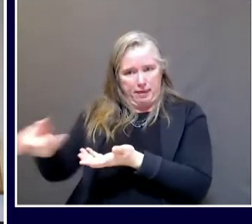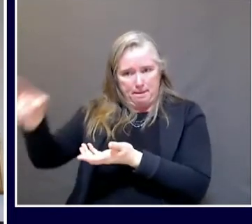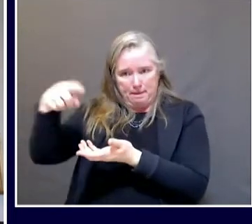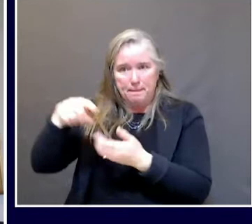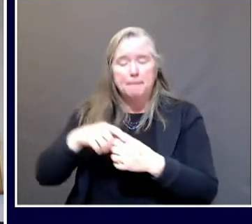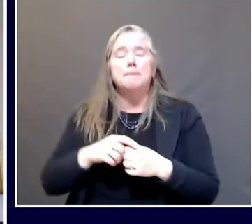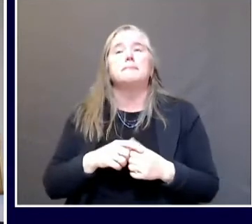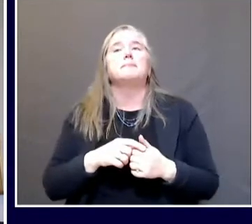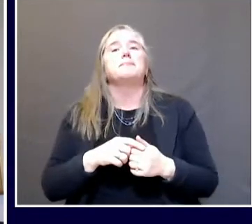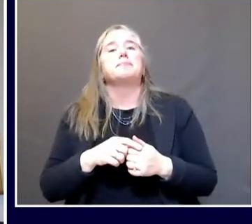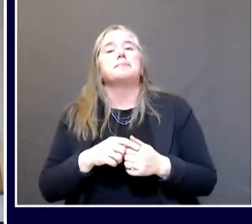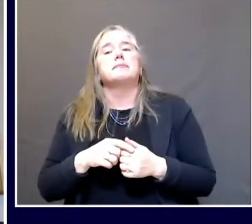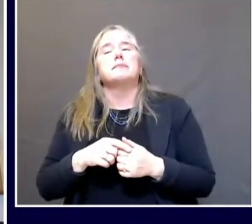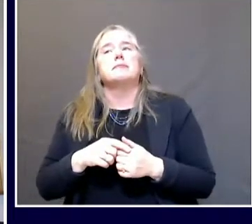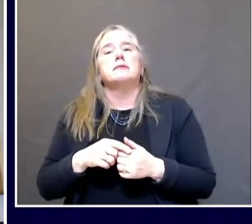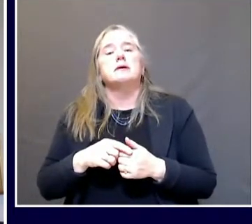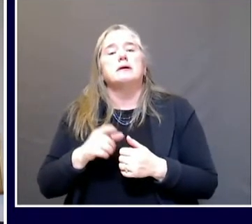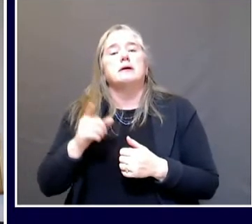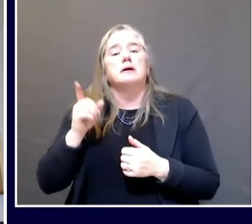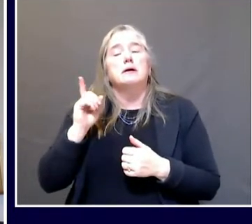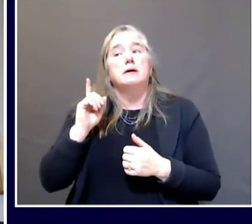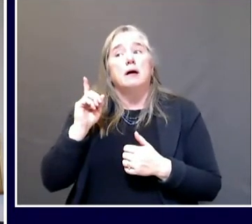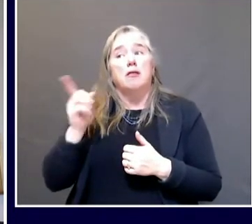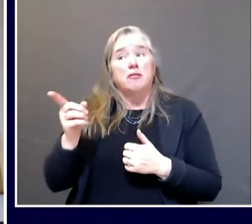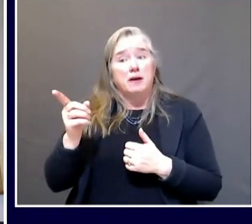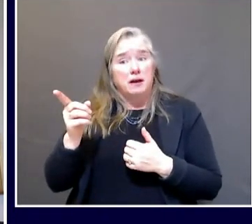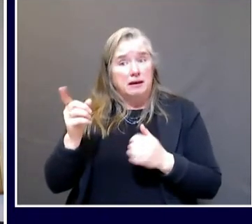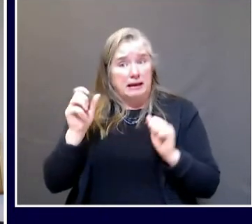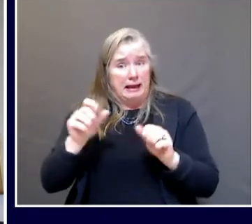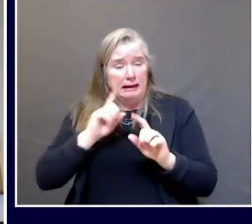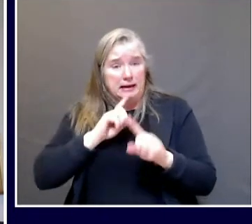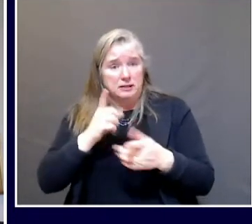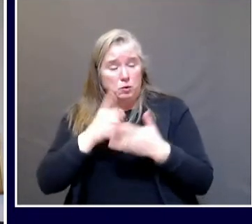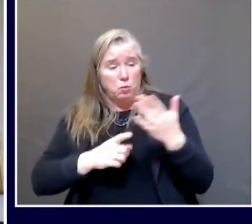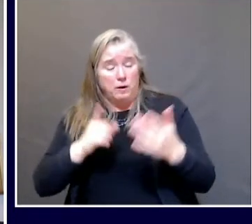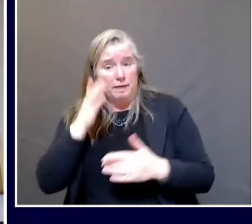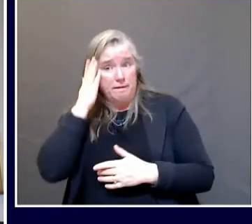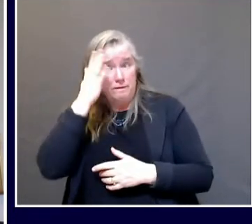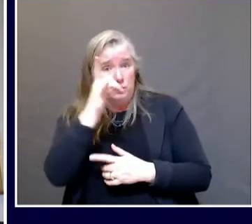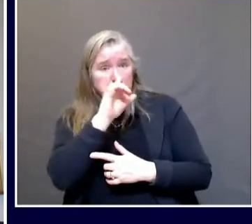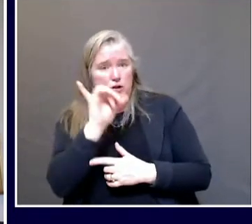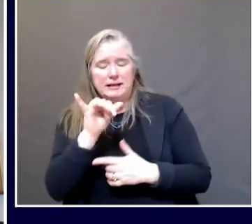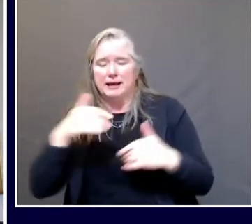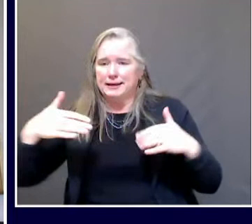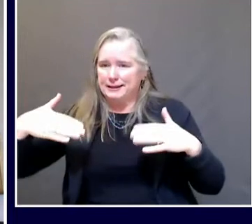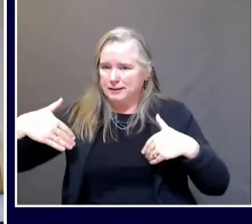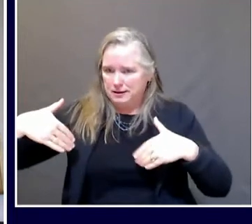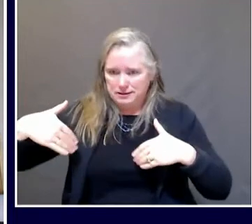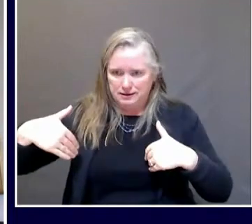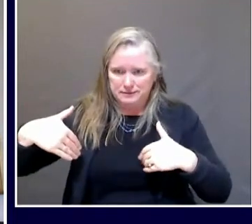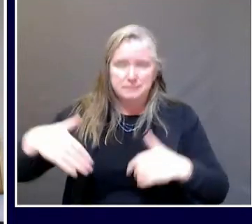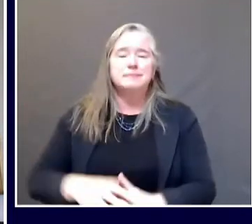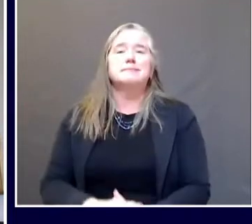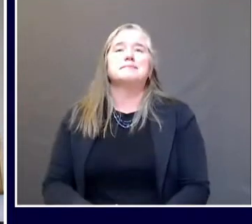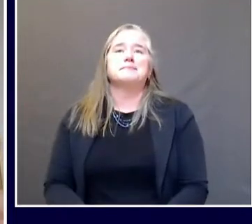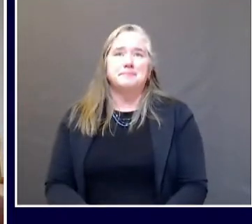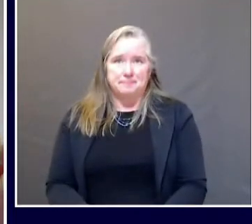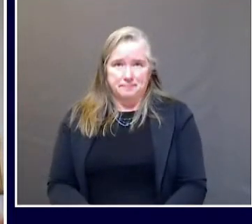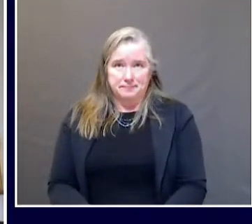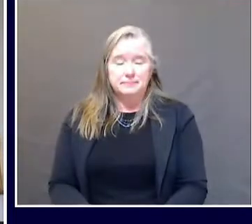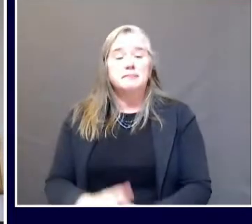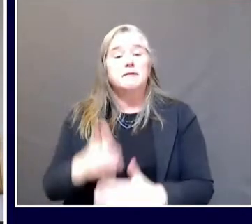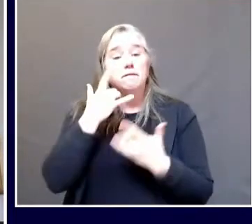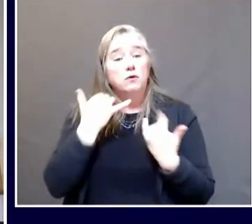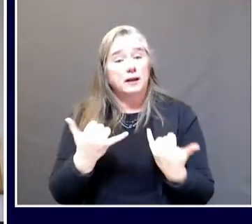the question that you've raised, which is, what does the future hold? I'll say this on our end, Brian. Right now,